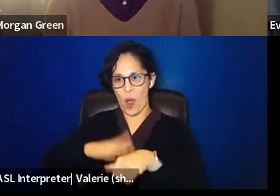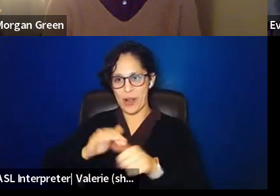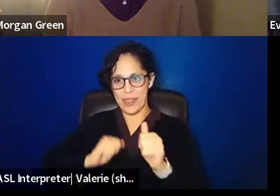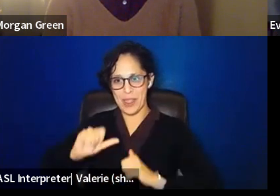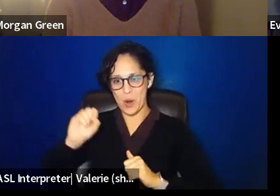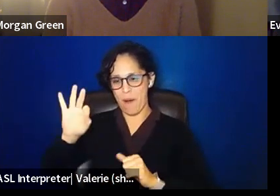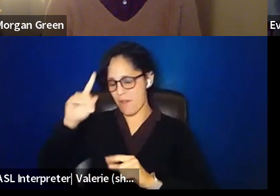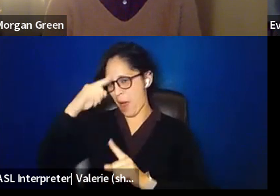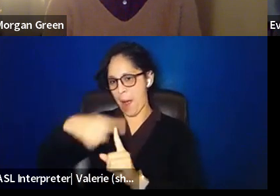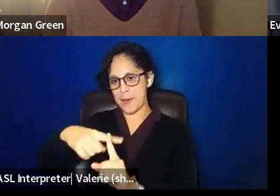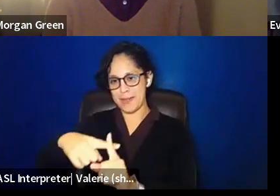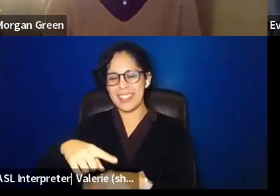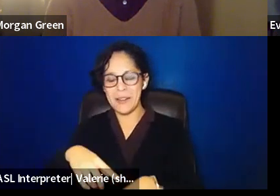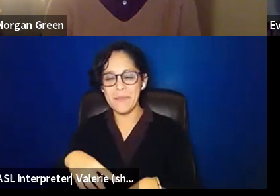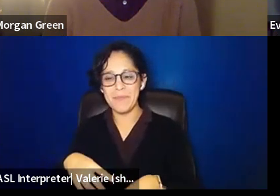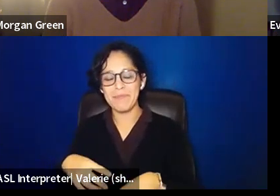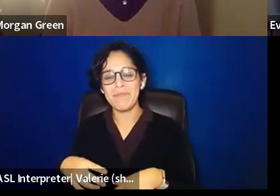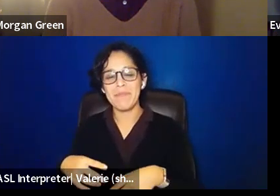is, and it's a,